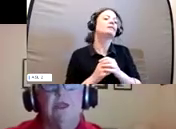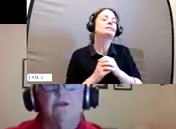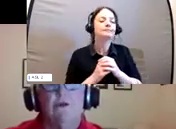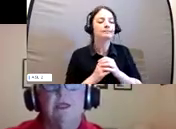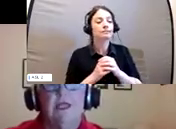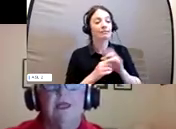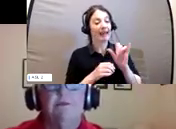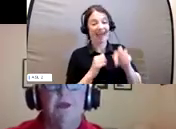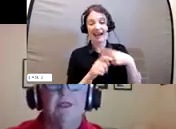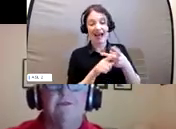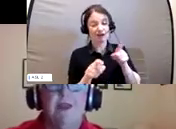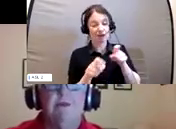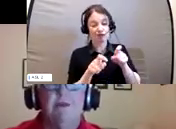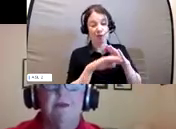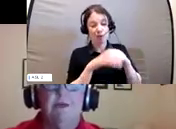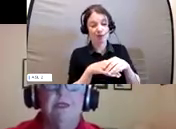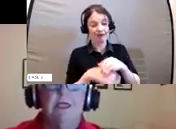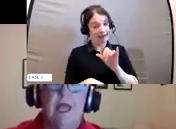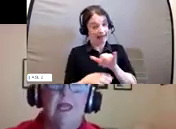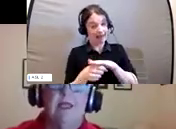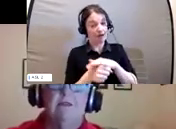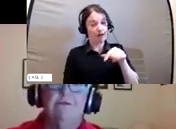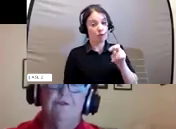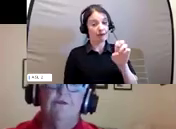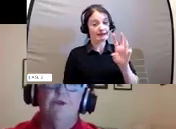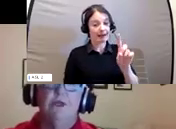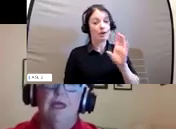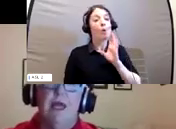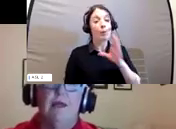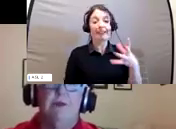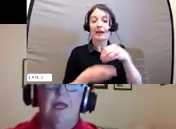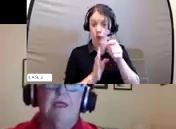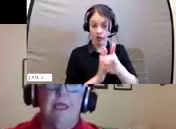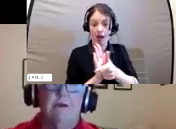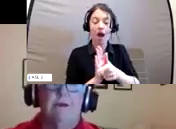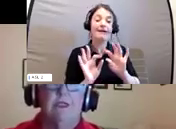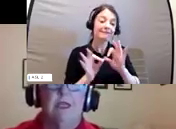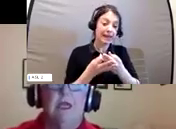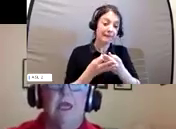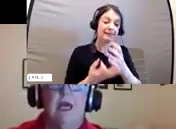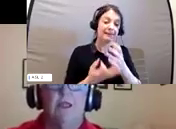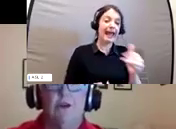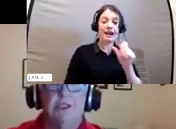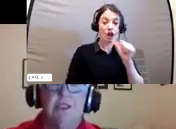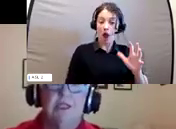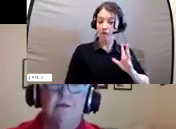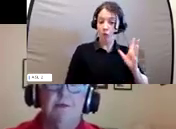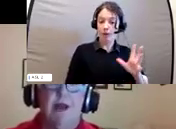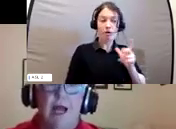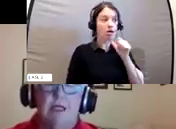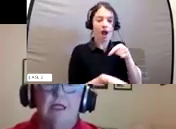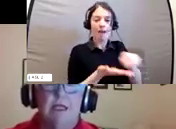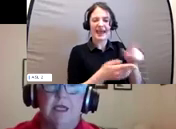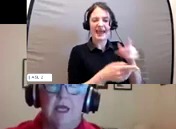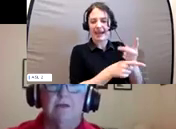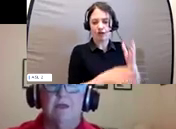Coercive control in Queensland applies to family members and informal and unpaid carers, not just